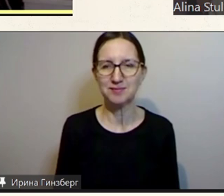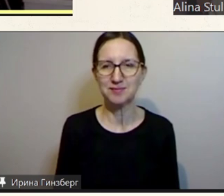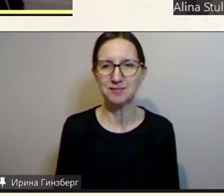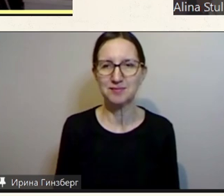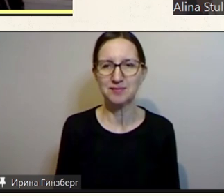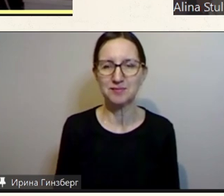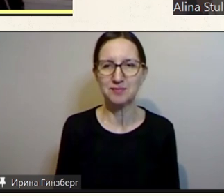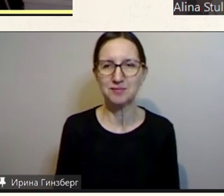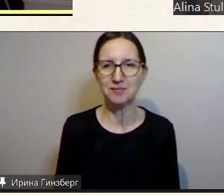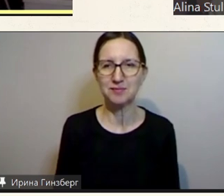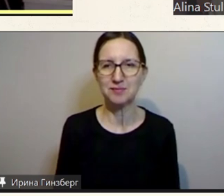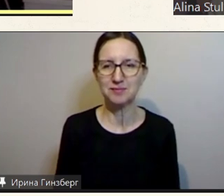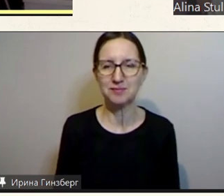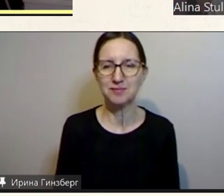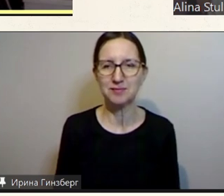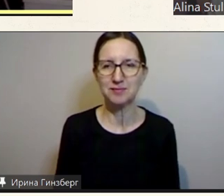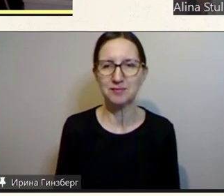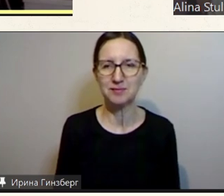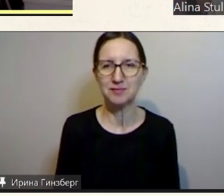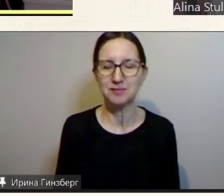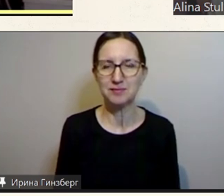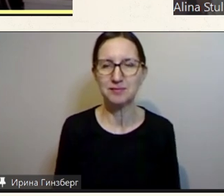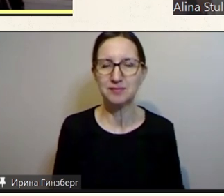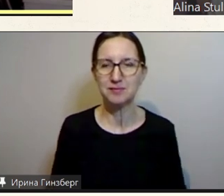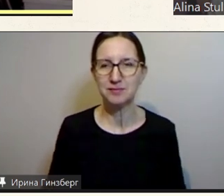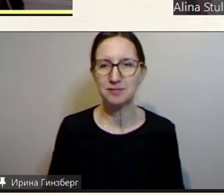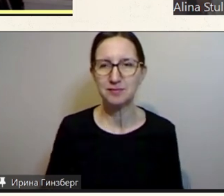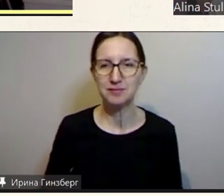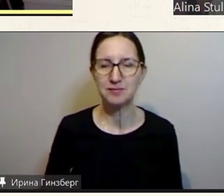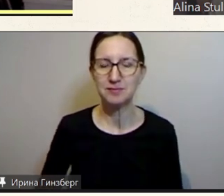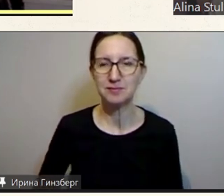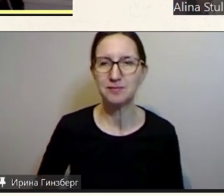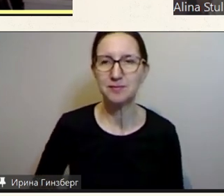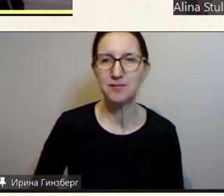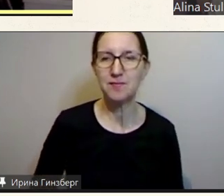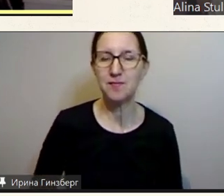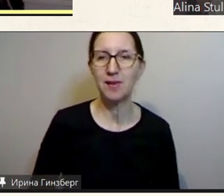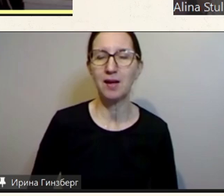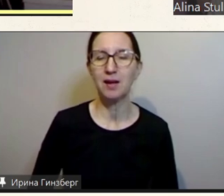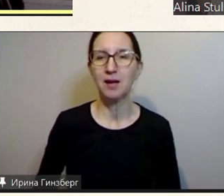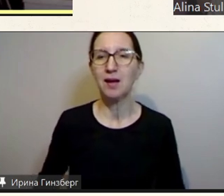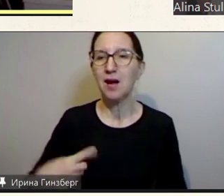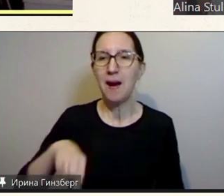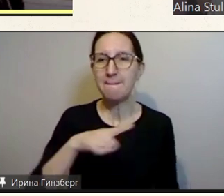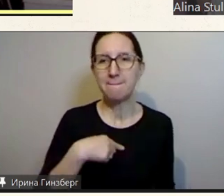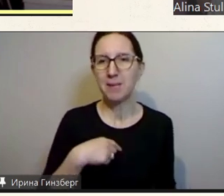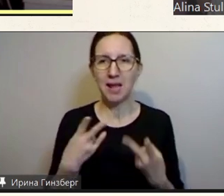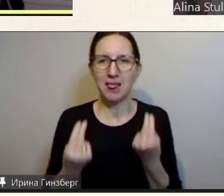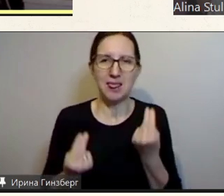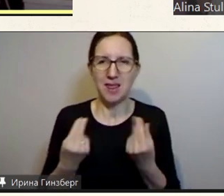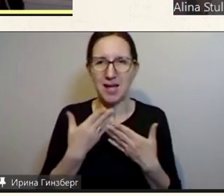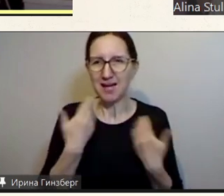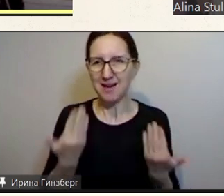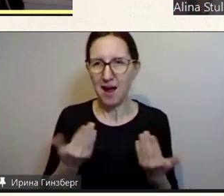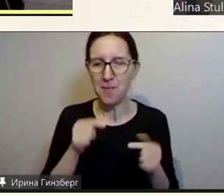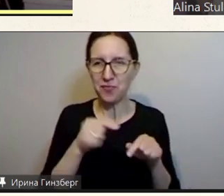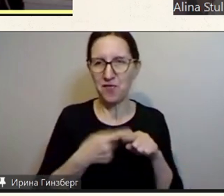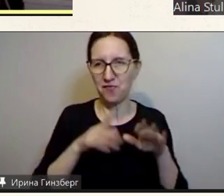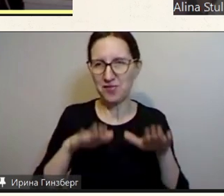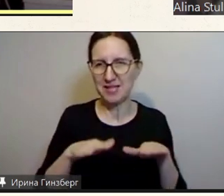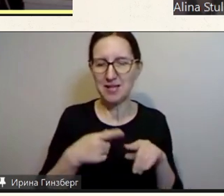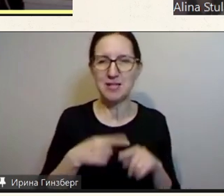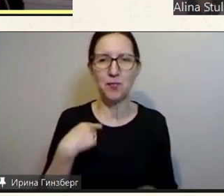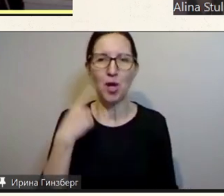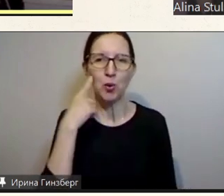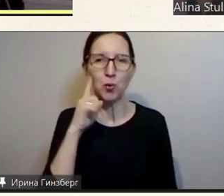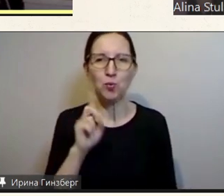none of these things are kind of playing games, you know. I think Bill has always wanted, he's always